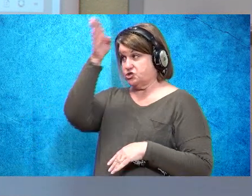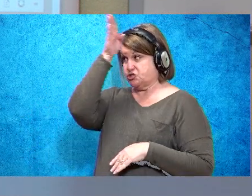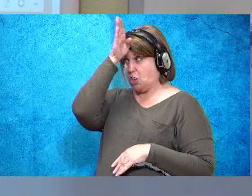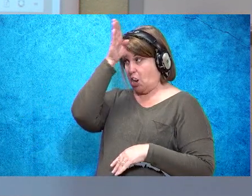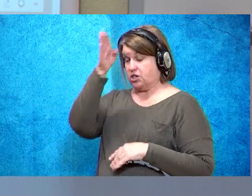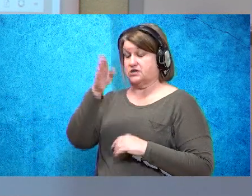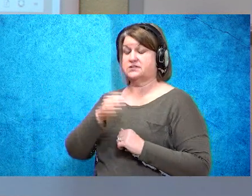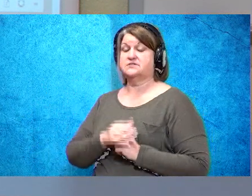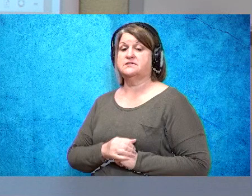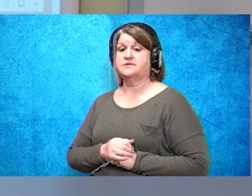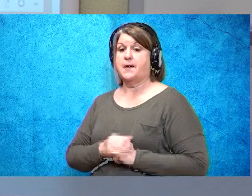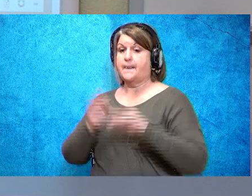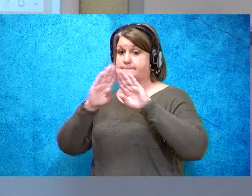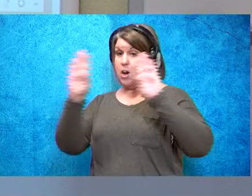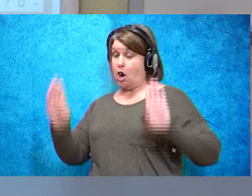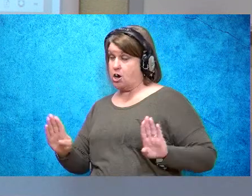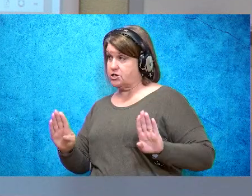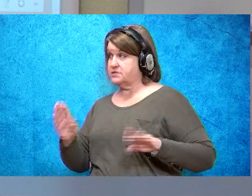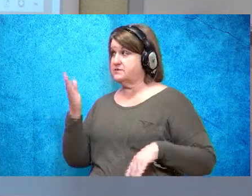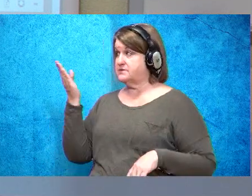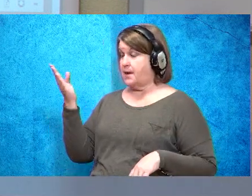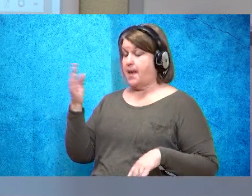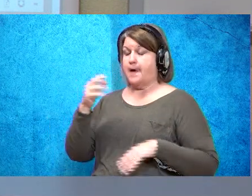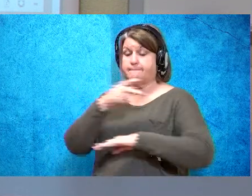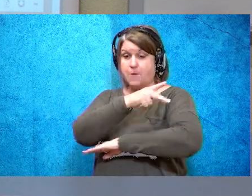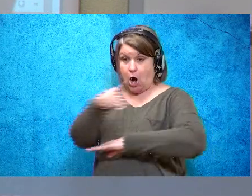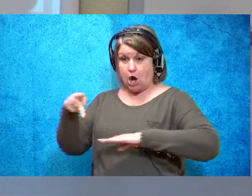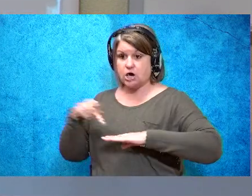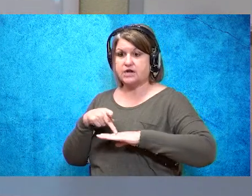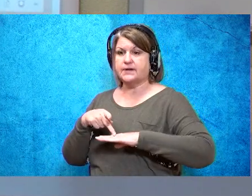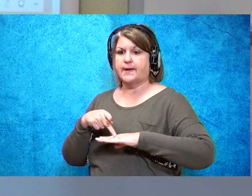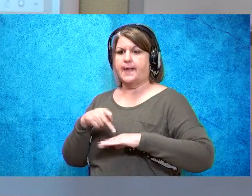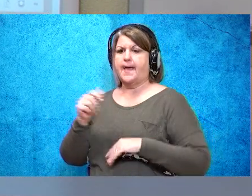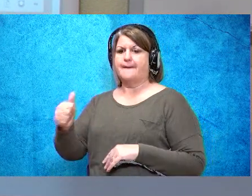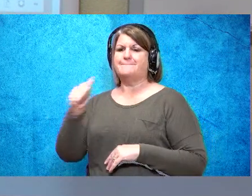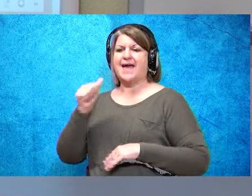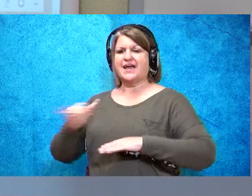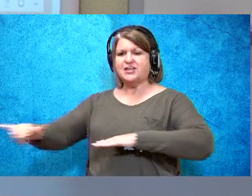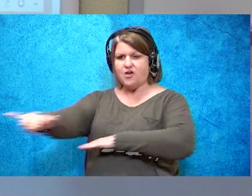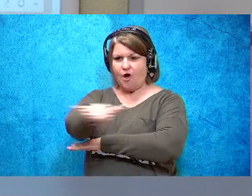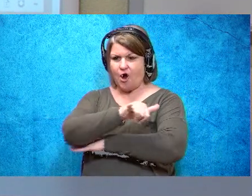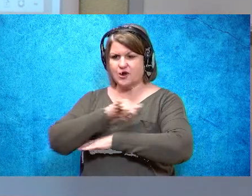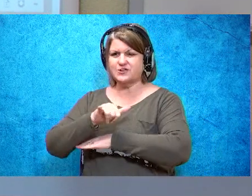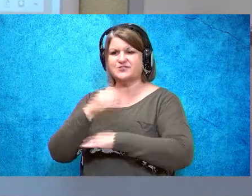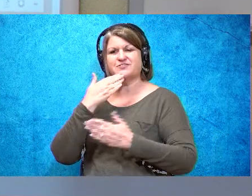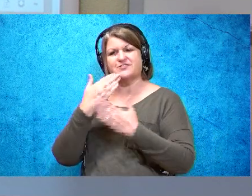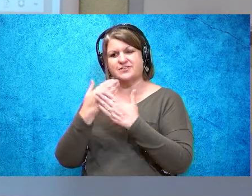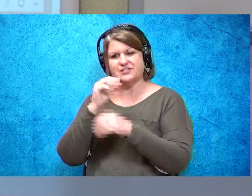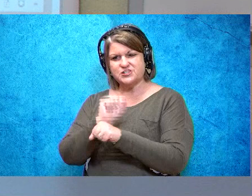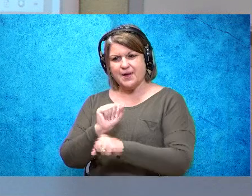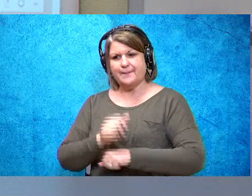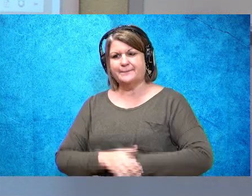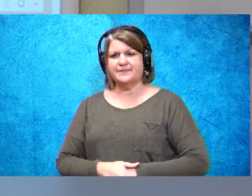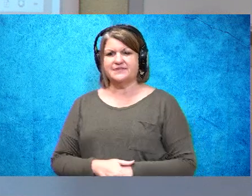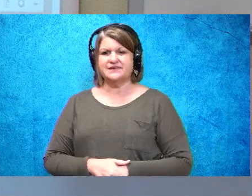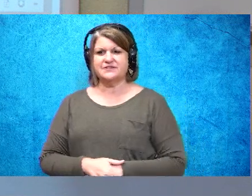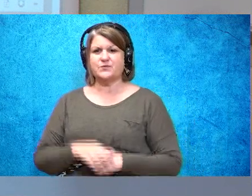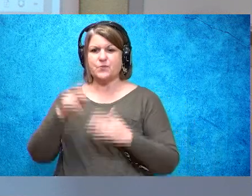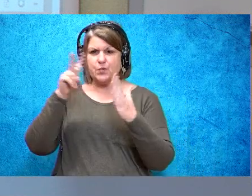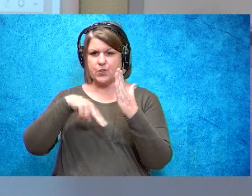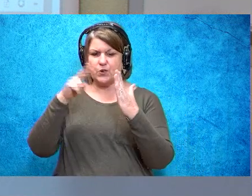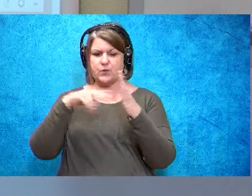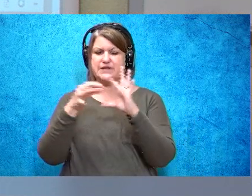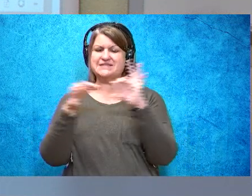Shark, barn, park, backyard. Good job. Let's read some sentences